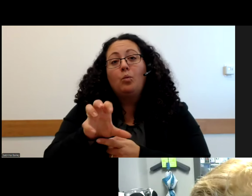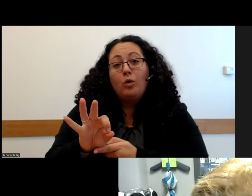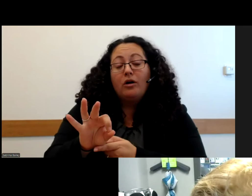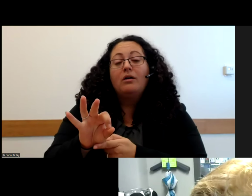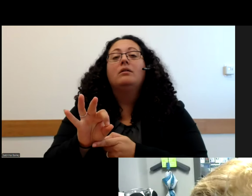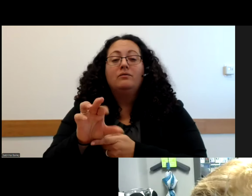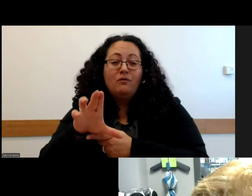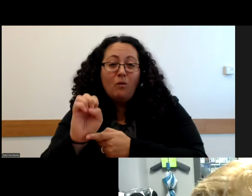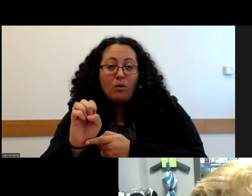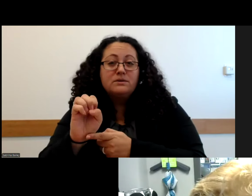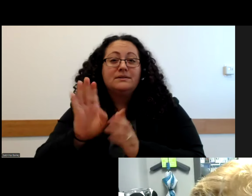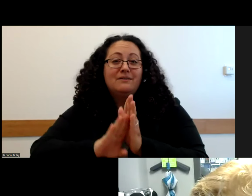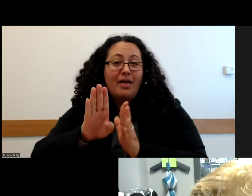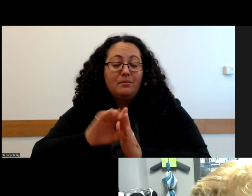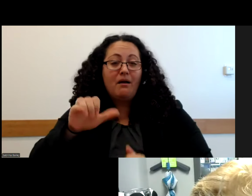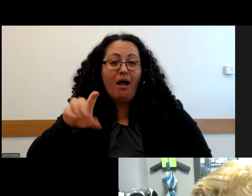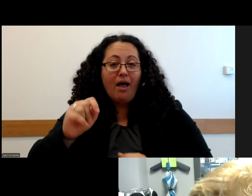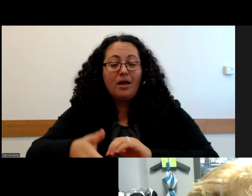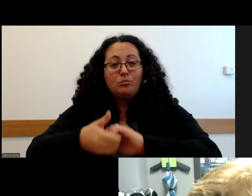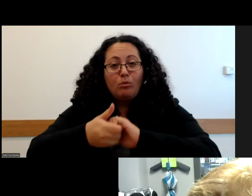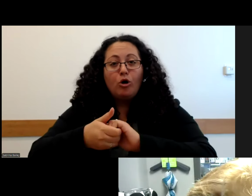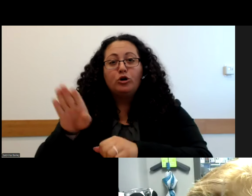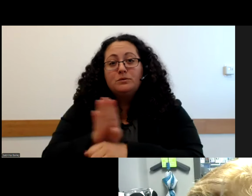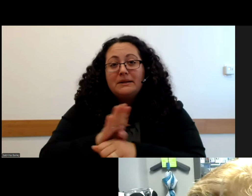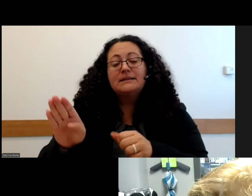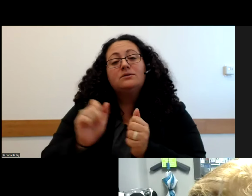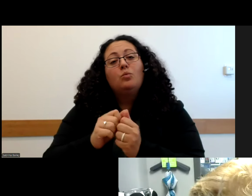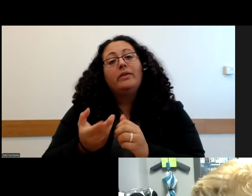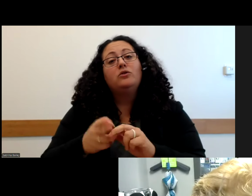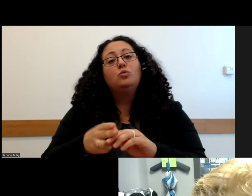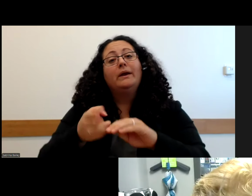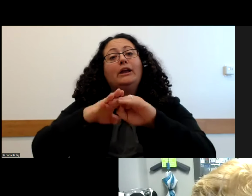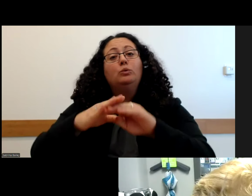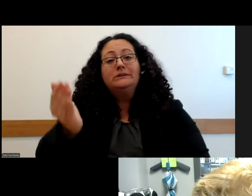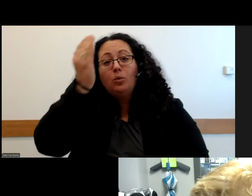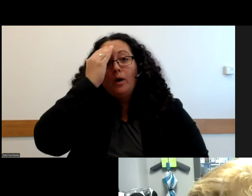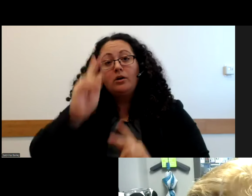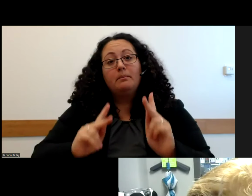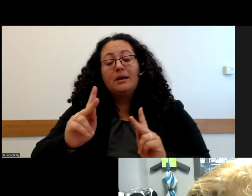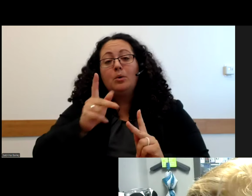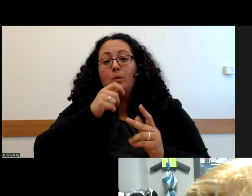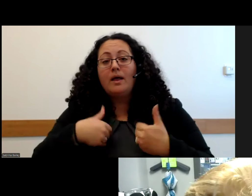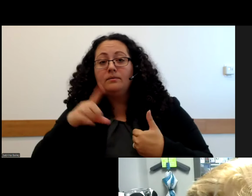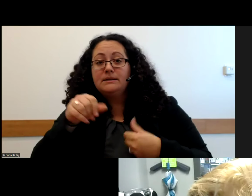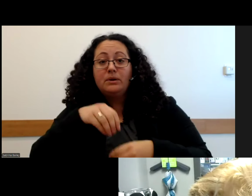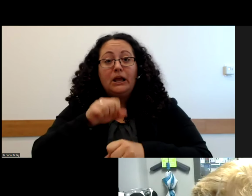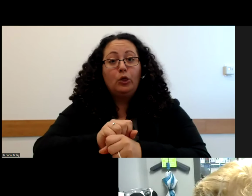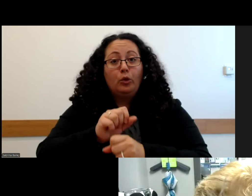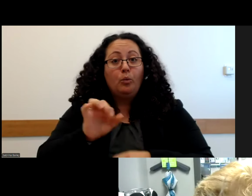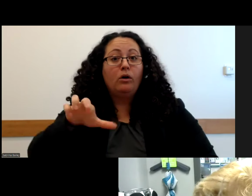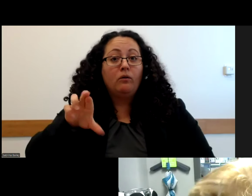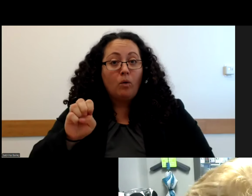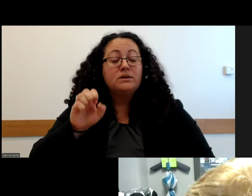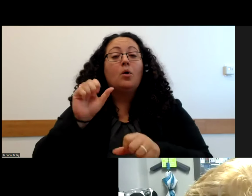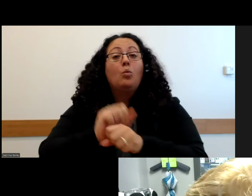and Opportunity Act partners and businesses to increase awareness for people with disabilities in the workforce. She's been